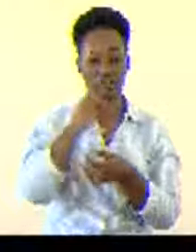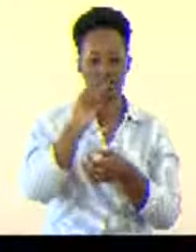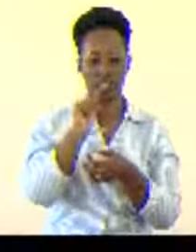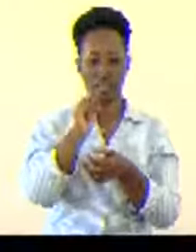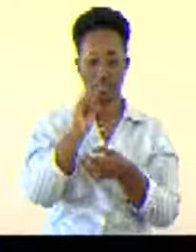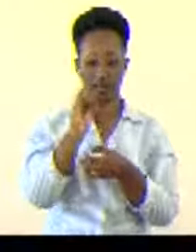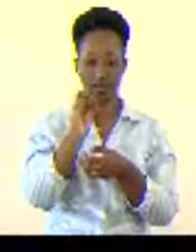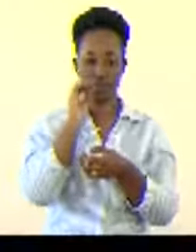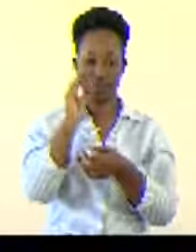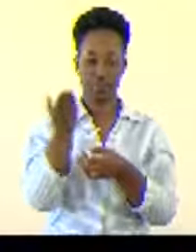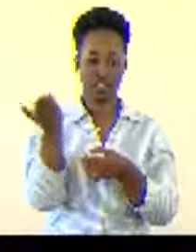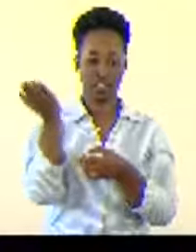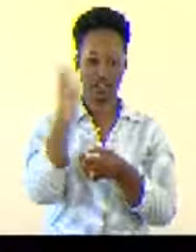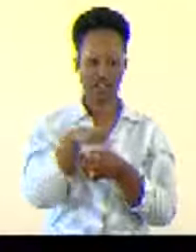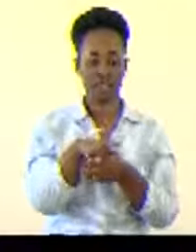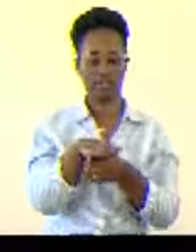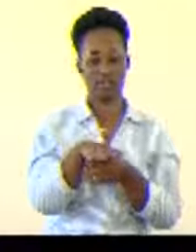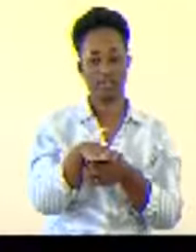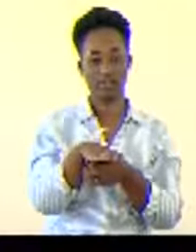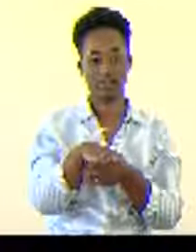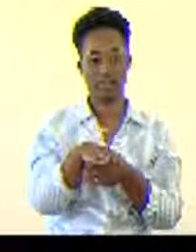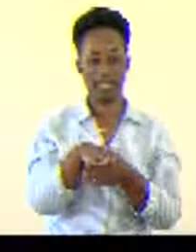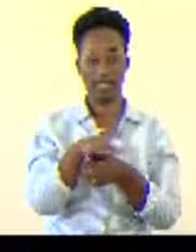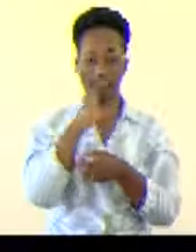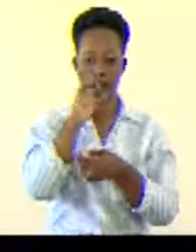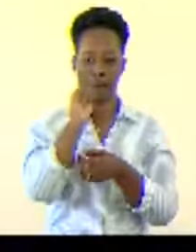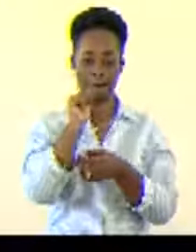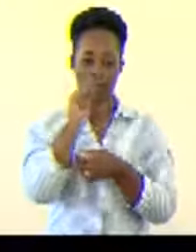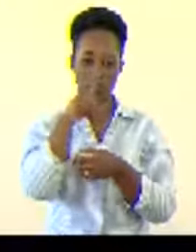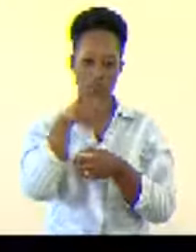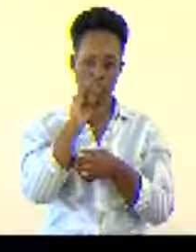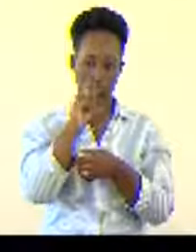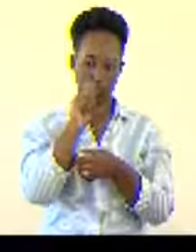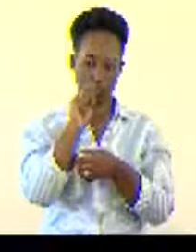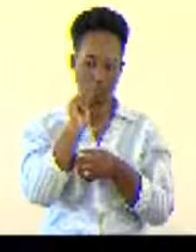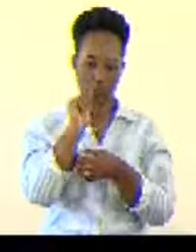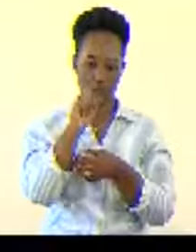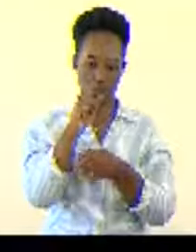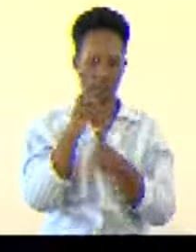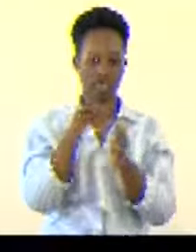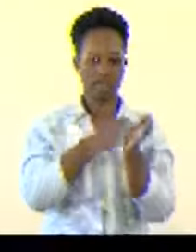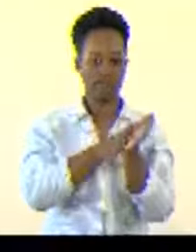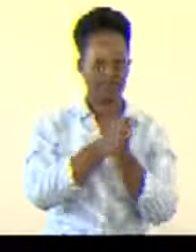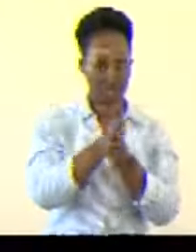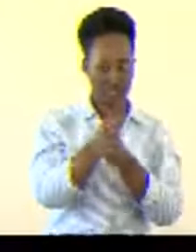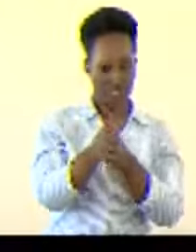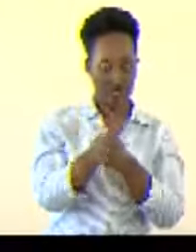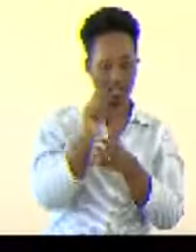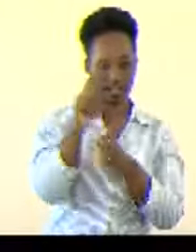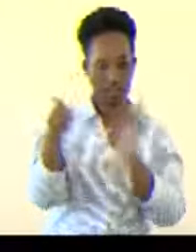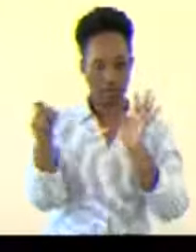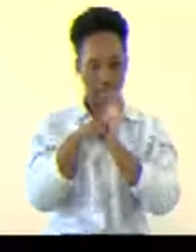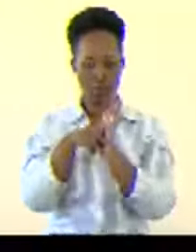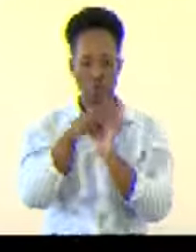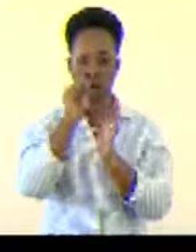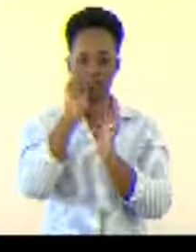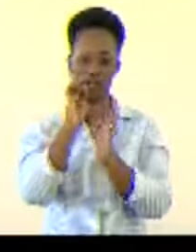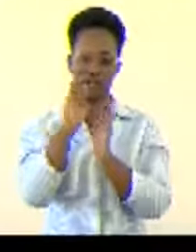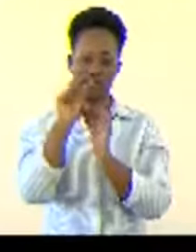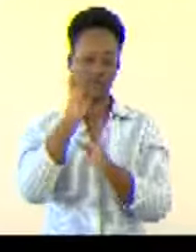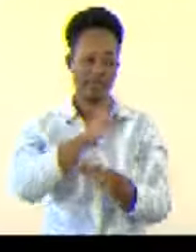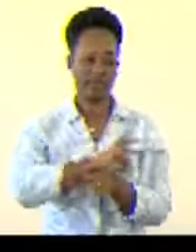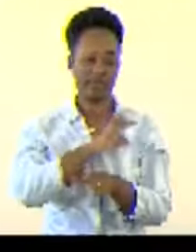of return on capital invested. This will be net profit. We shall get net